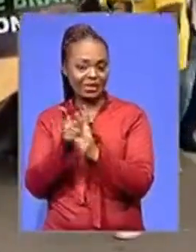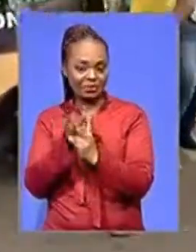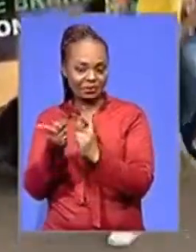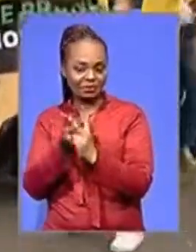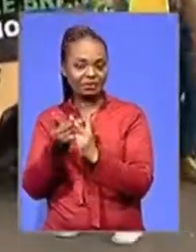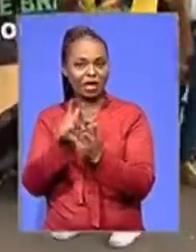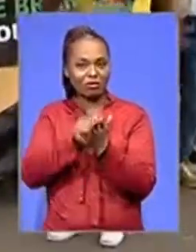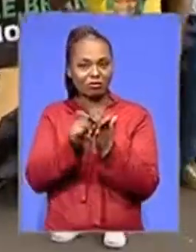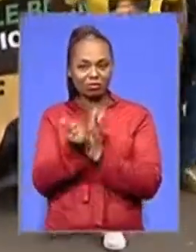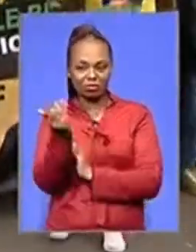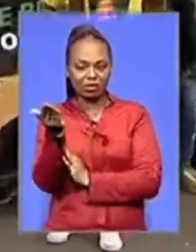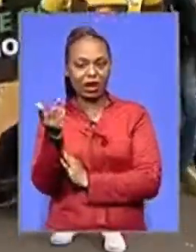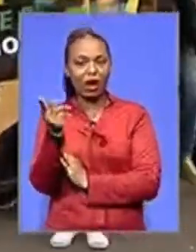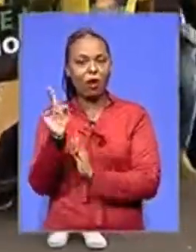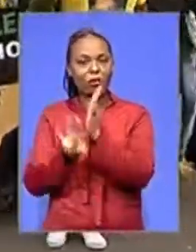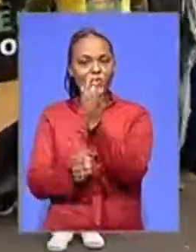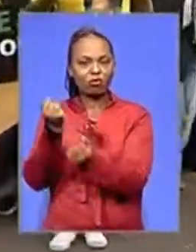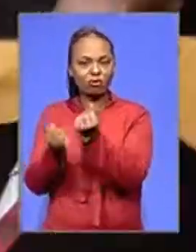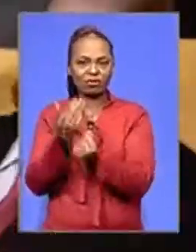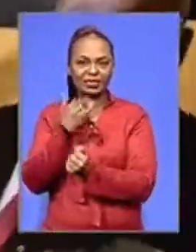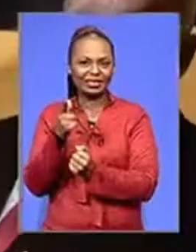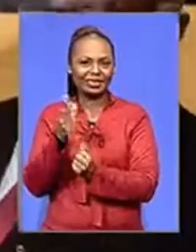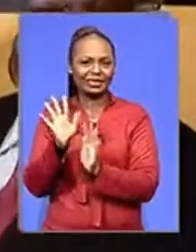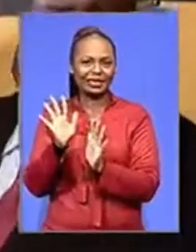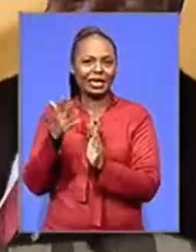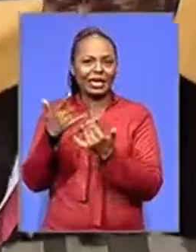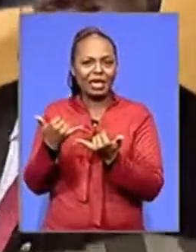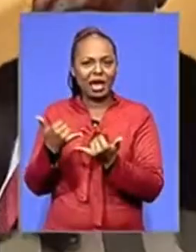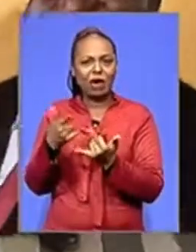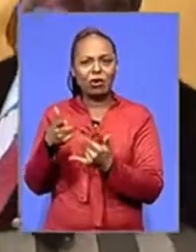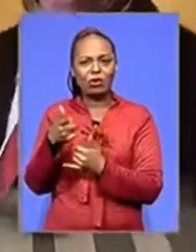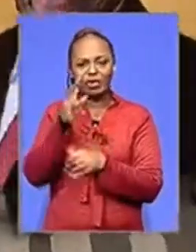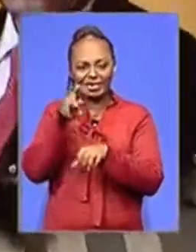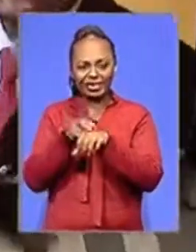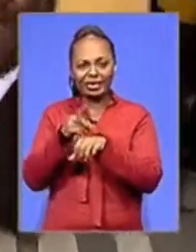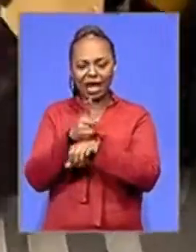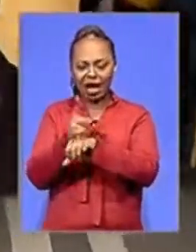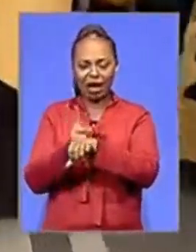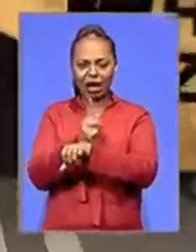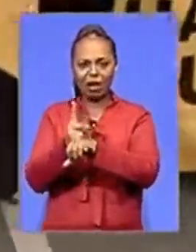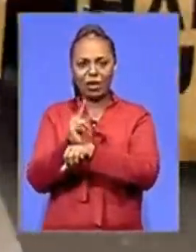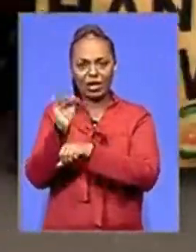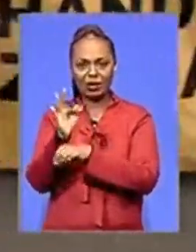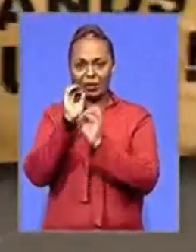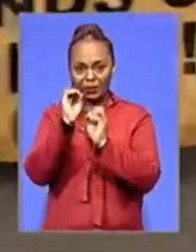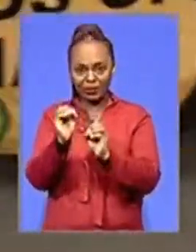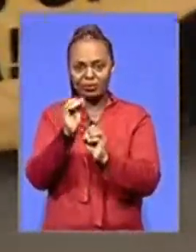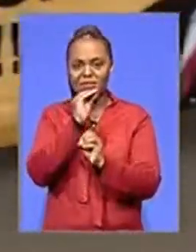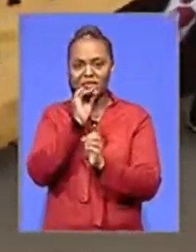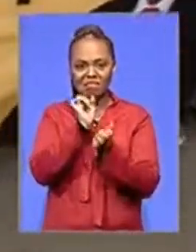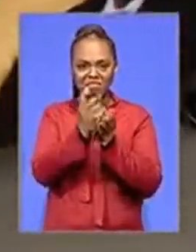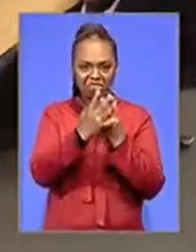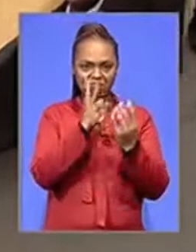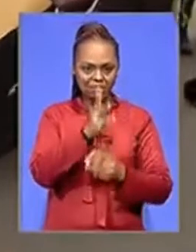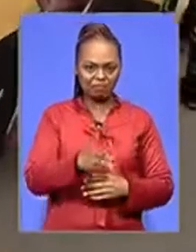molaotheo gore ba tlhatlhe sephethong sa bona ba re ge ka se ba fetole nakong eo ba e filwego ba ya go mo tlhatlhela diseleng.